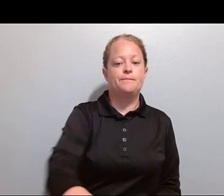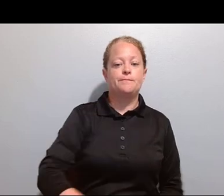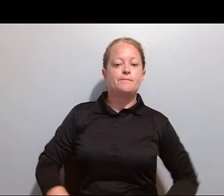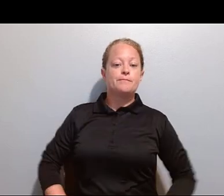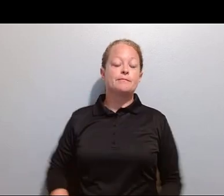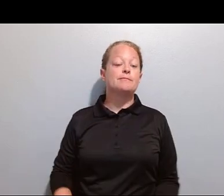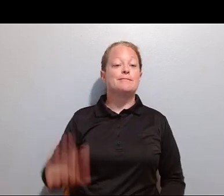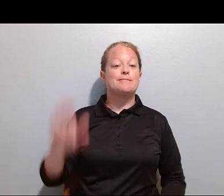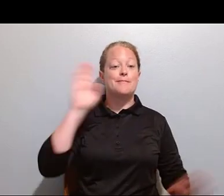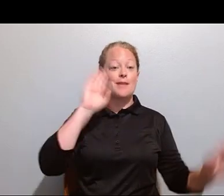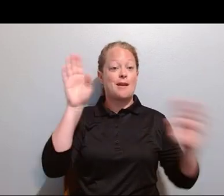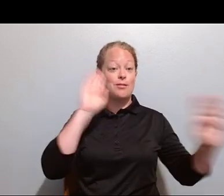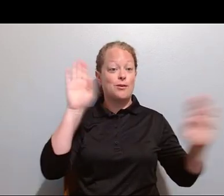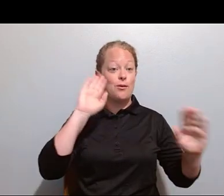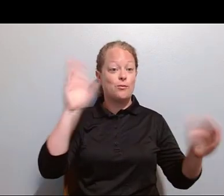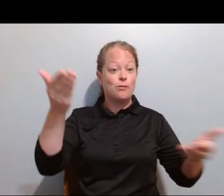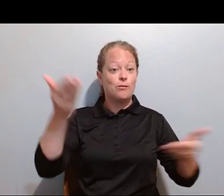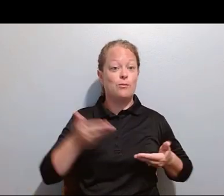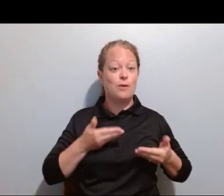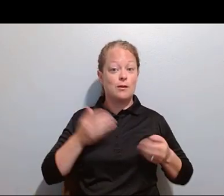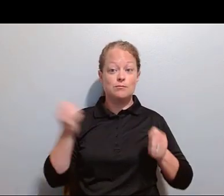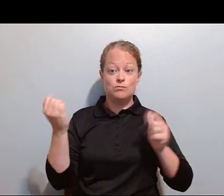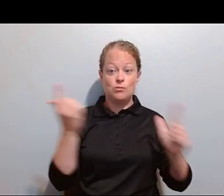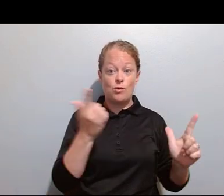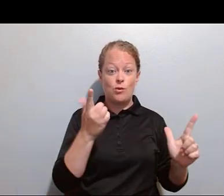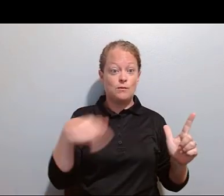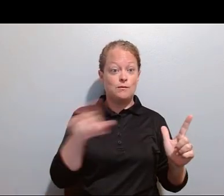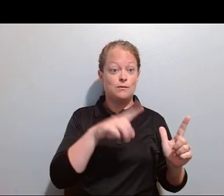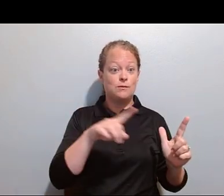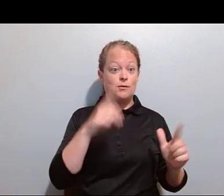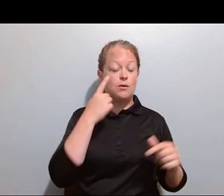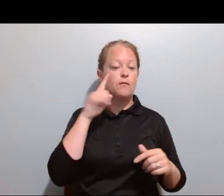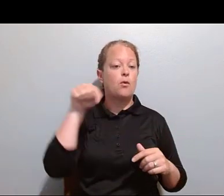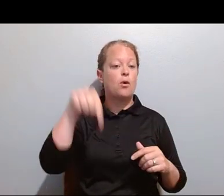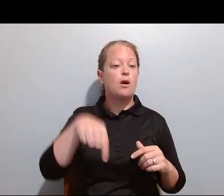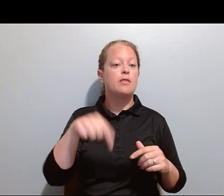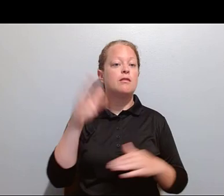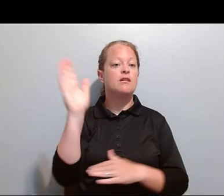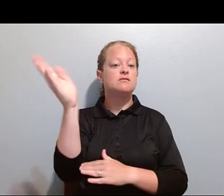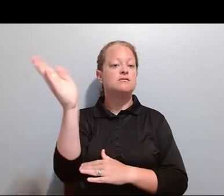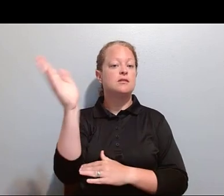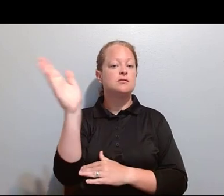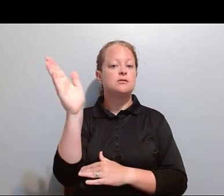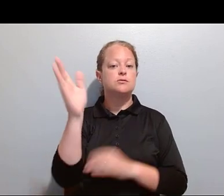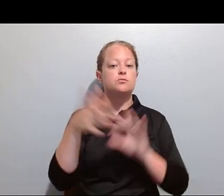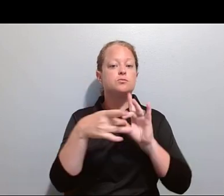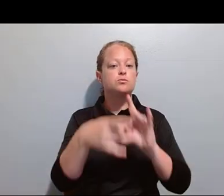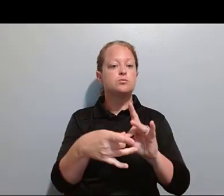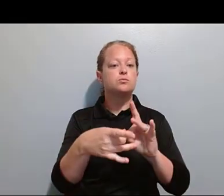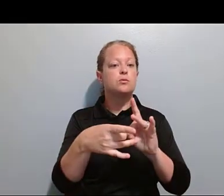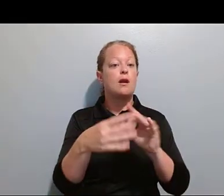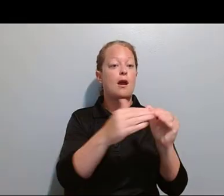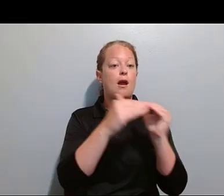Hello and welcome to all for this session on equity, diversity, and inclusion,